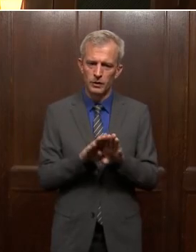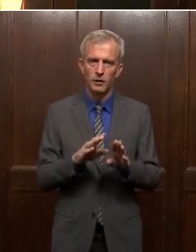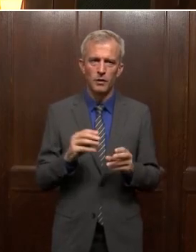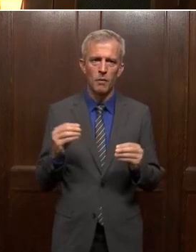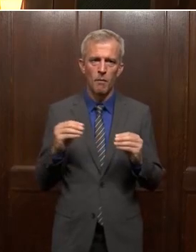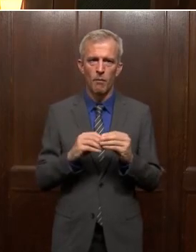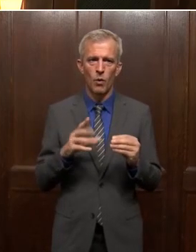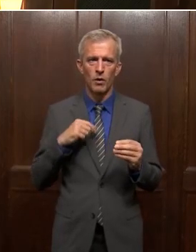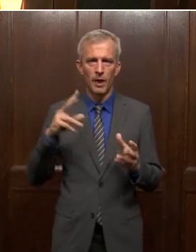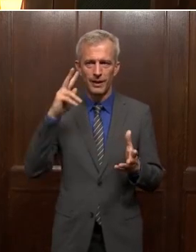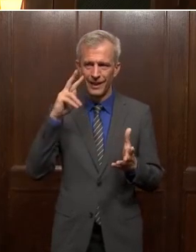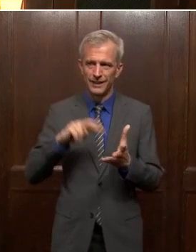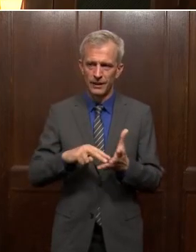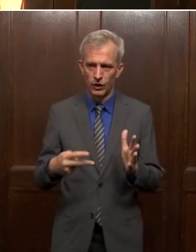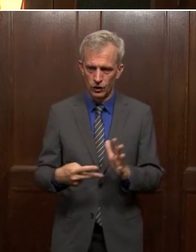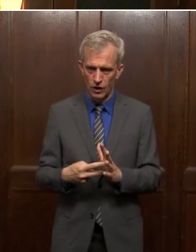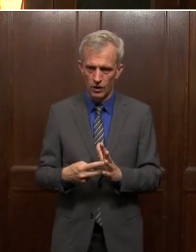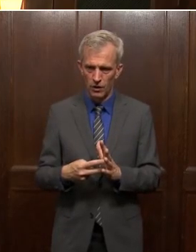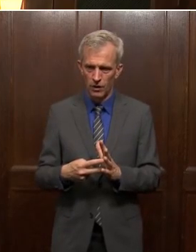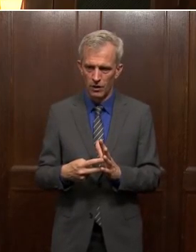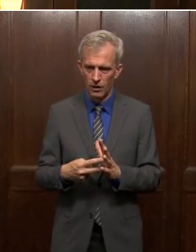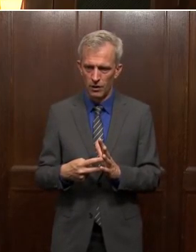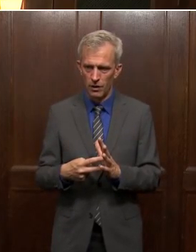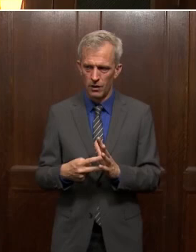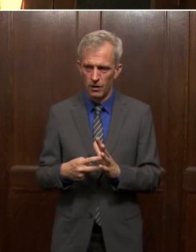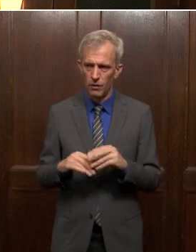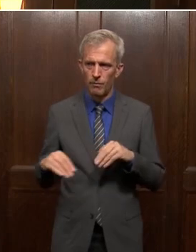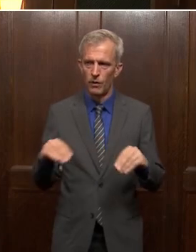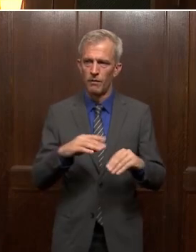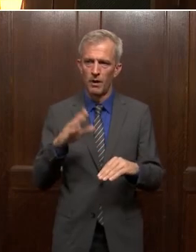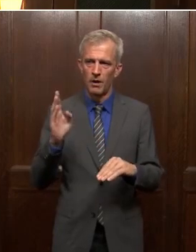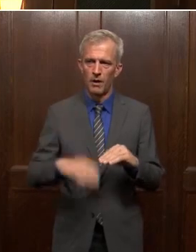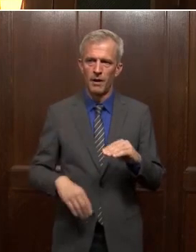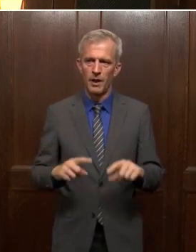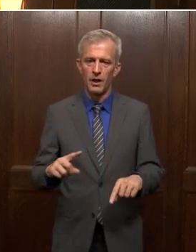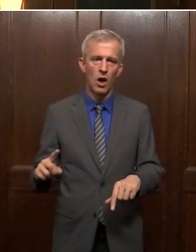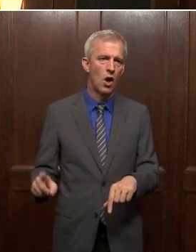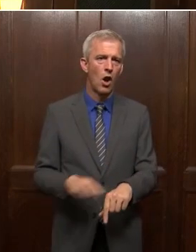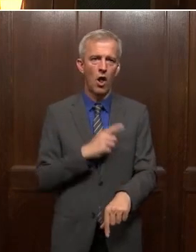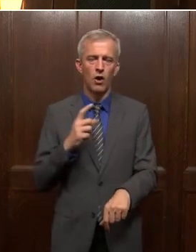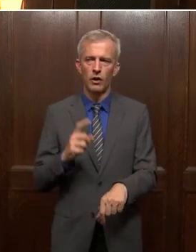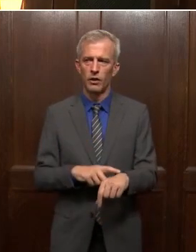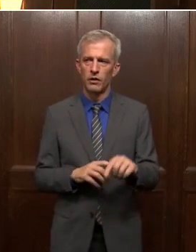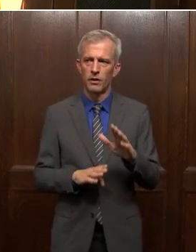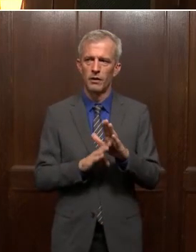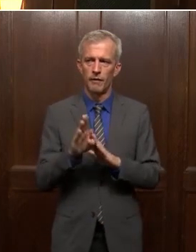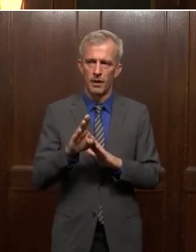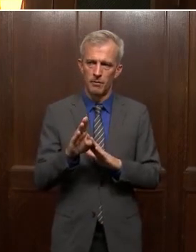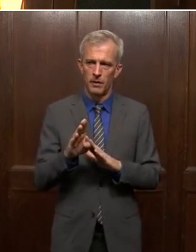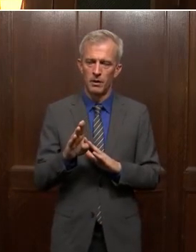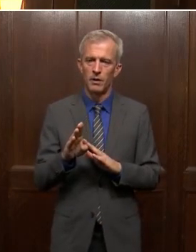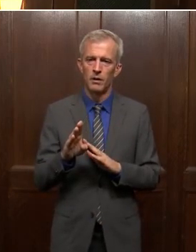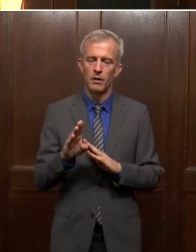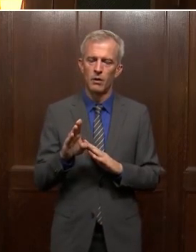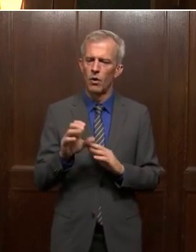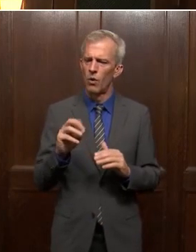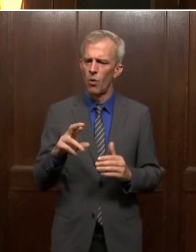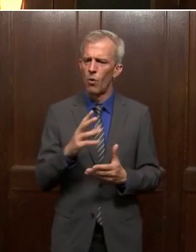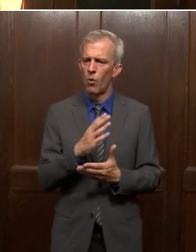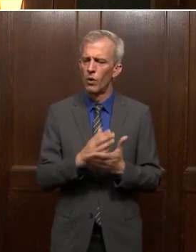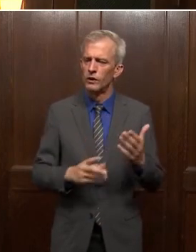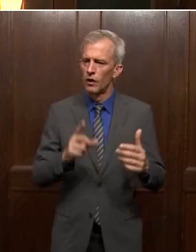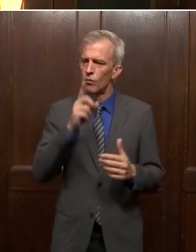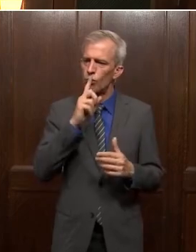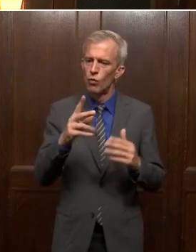move rather than a long time developing or some real collapse